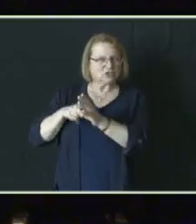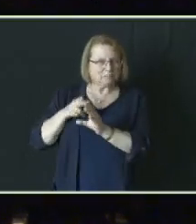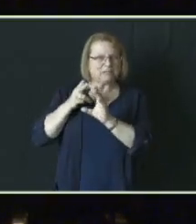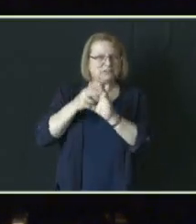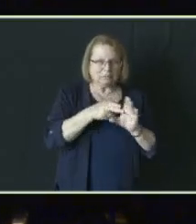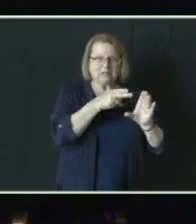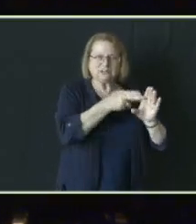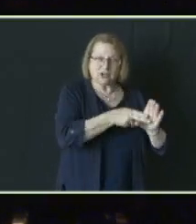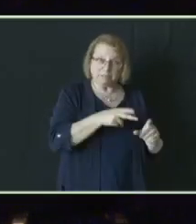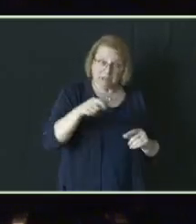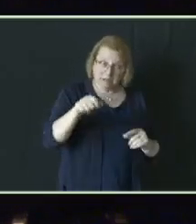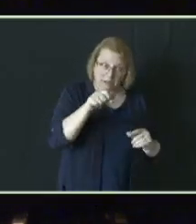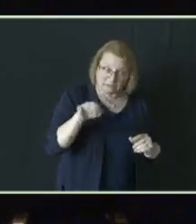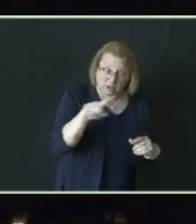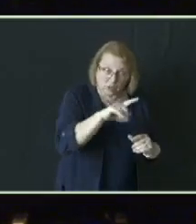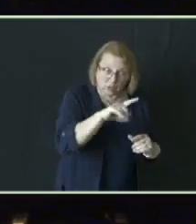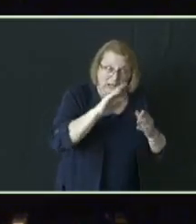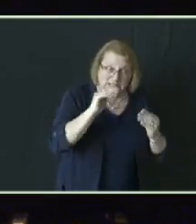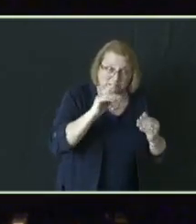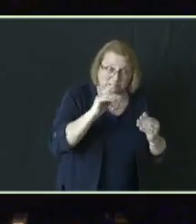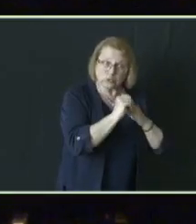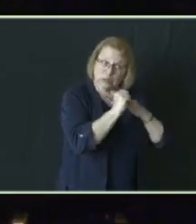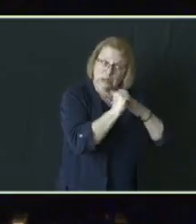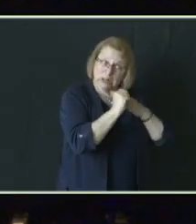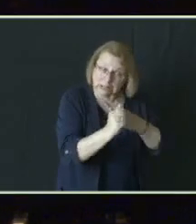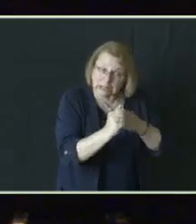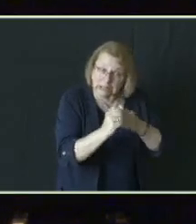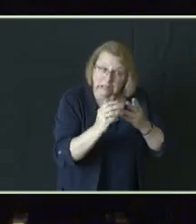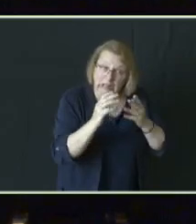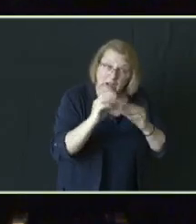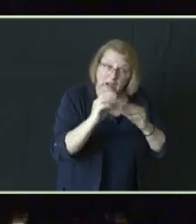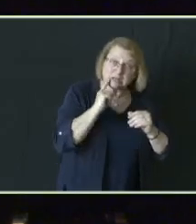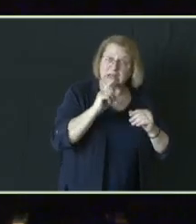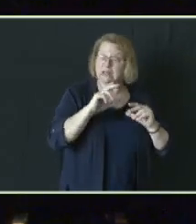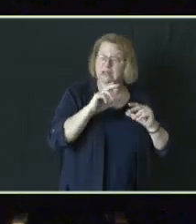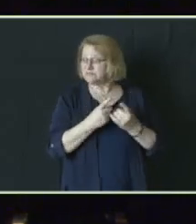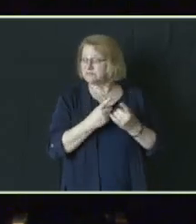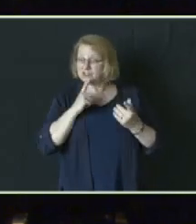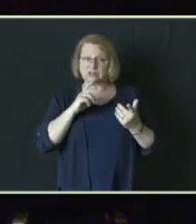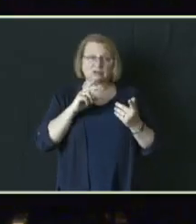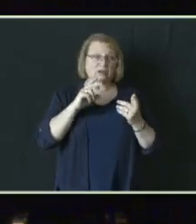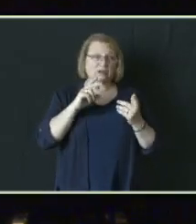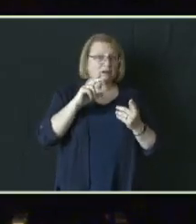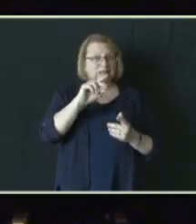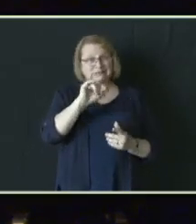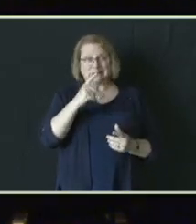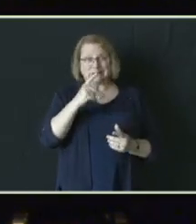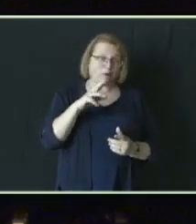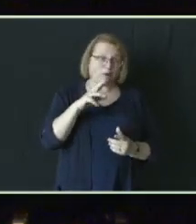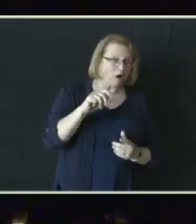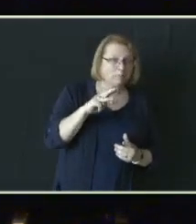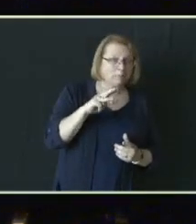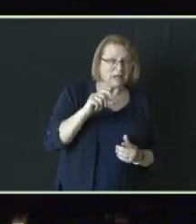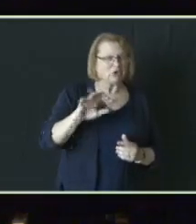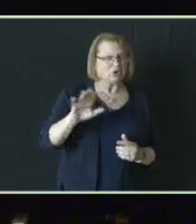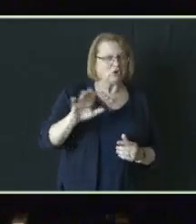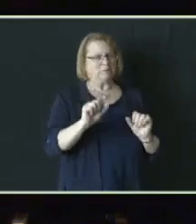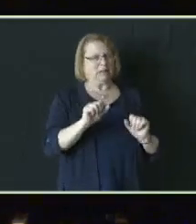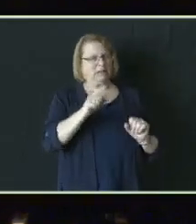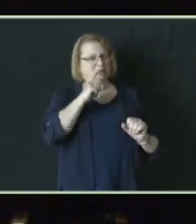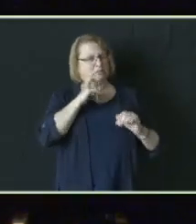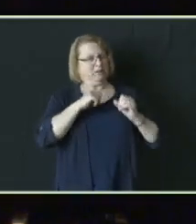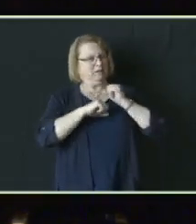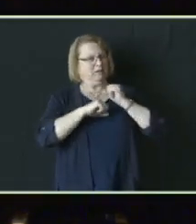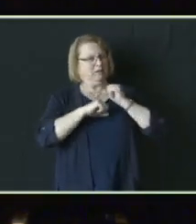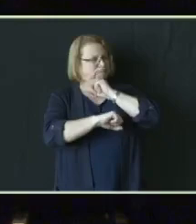expect to lead a company, a division, or a department, your ability to be fundamentally sound is